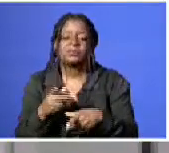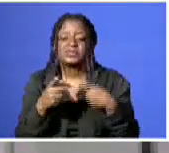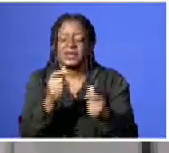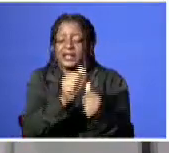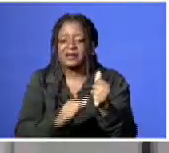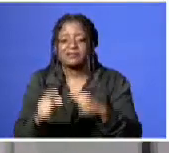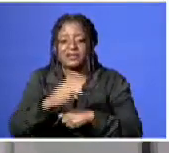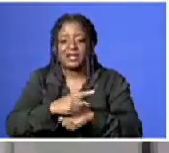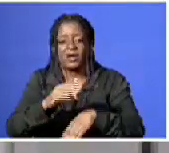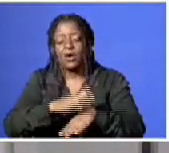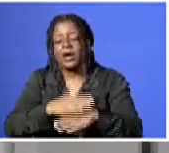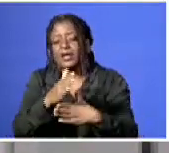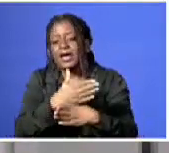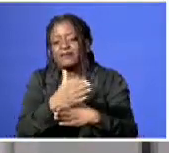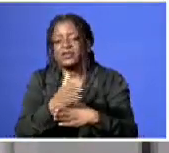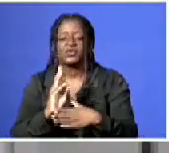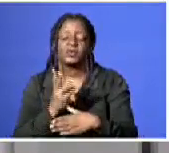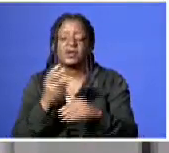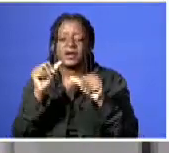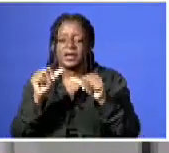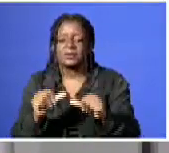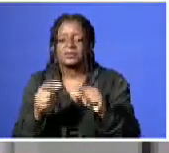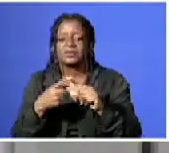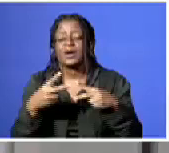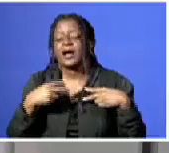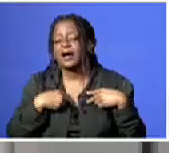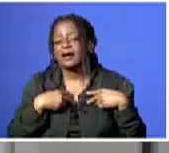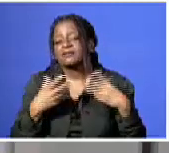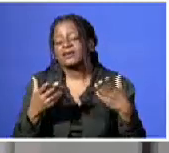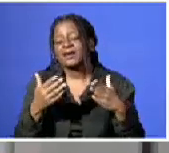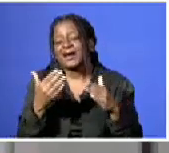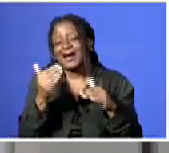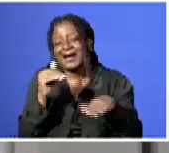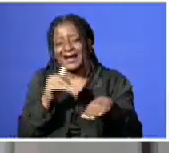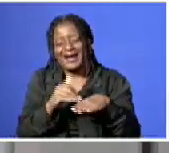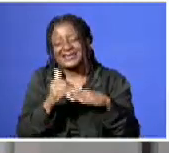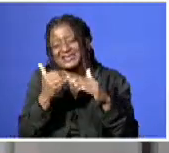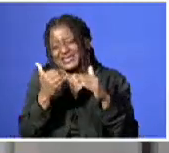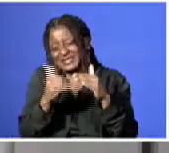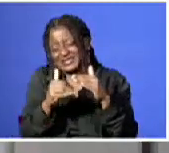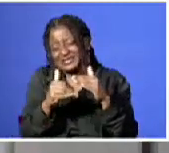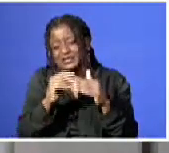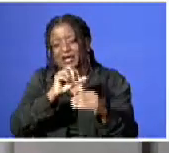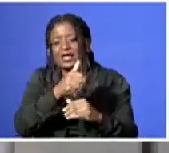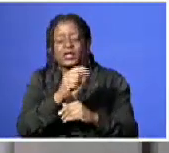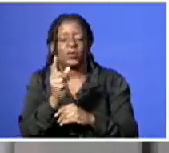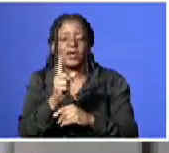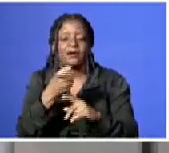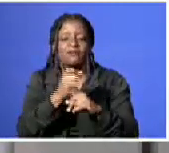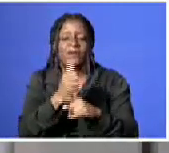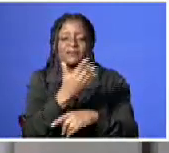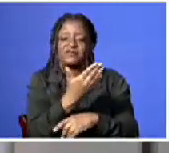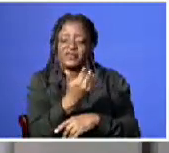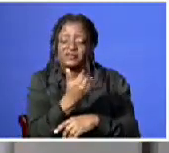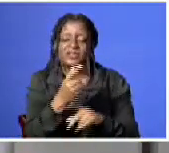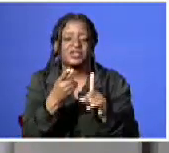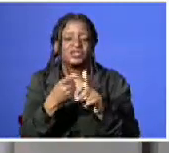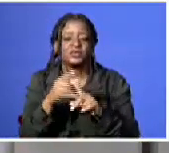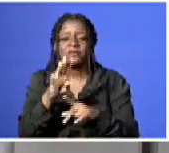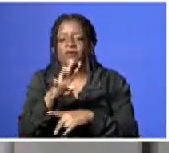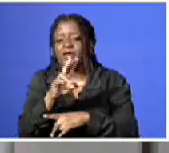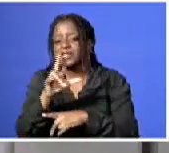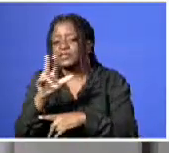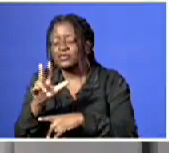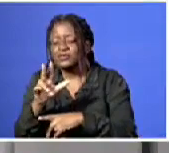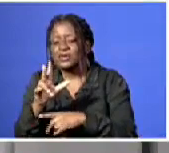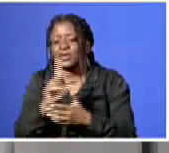on average, we are in a position of having at least anywhere from 15 to